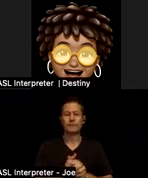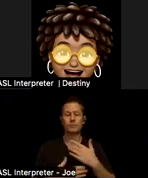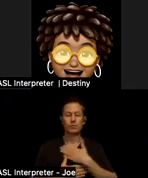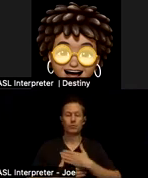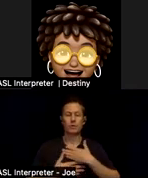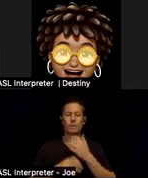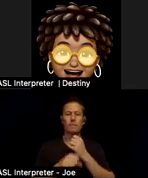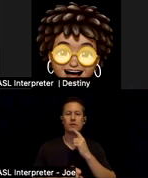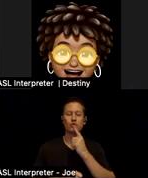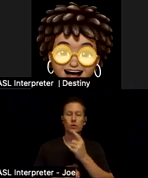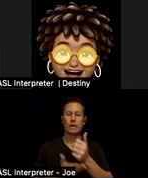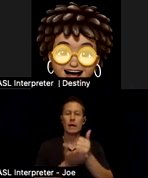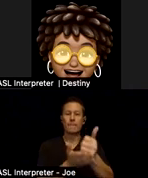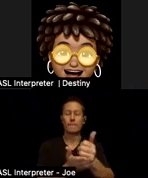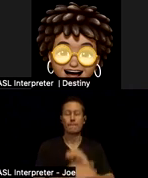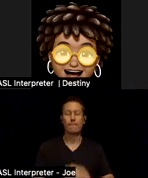that it is.